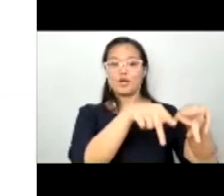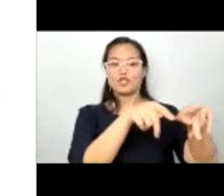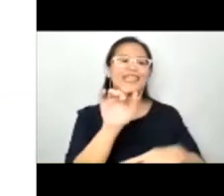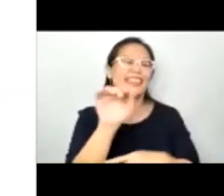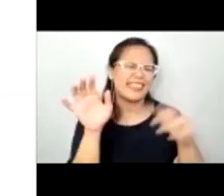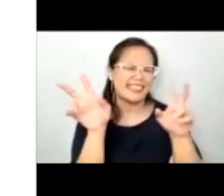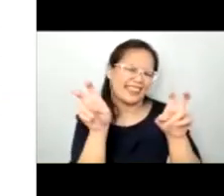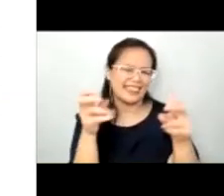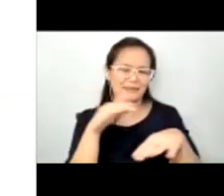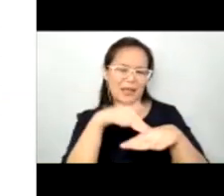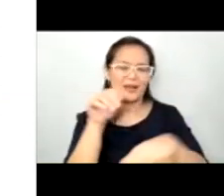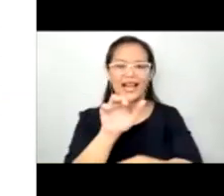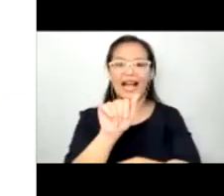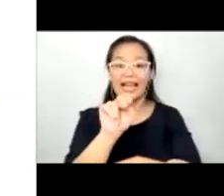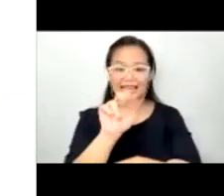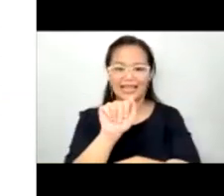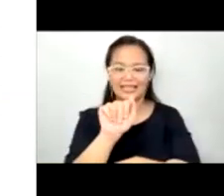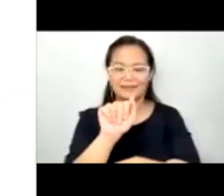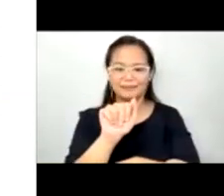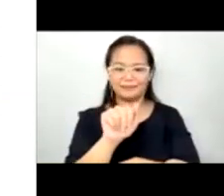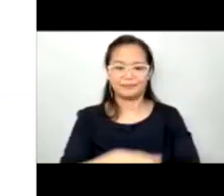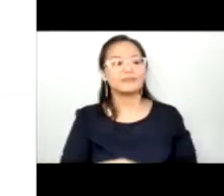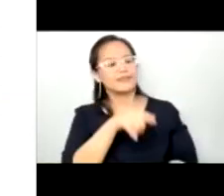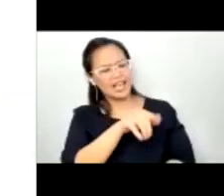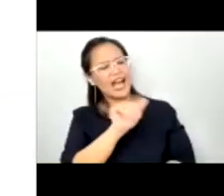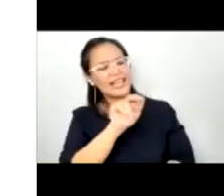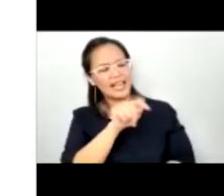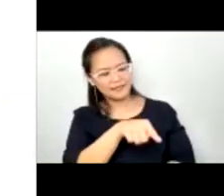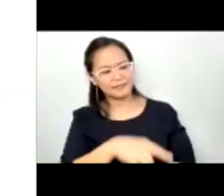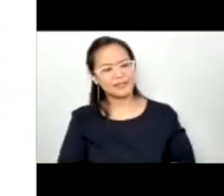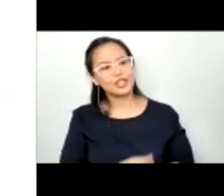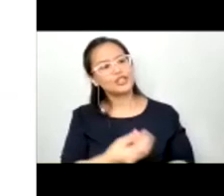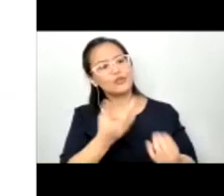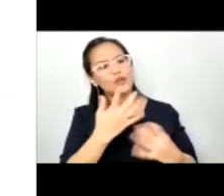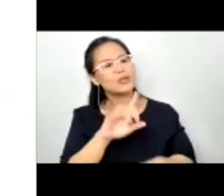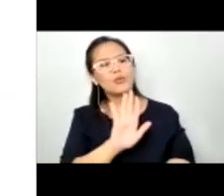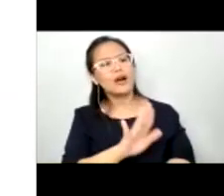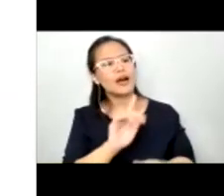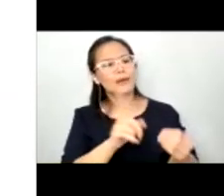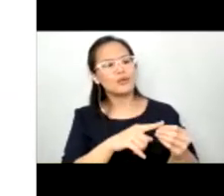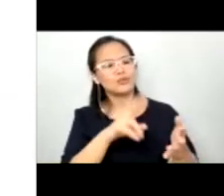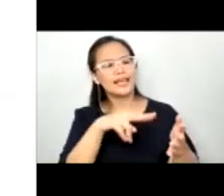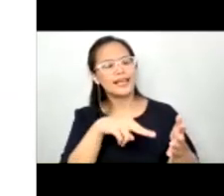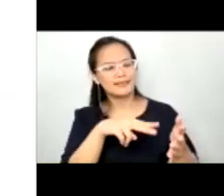Anna. Okay, Anna, so tell me about the article that you read.